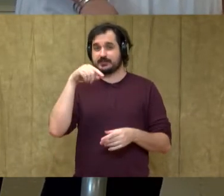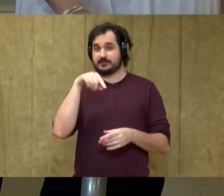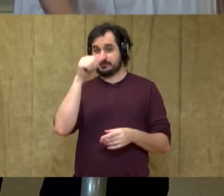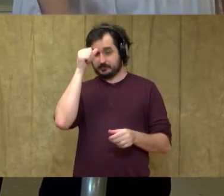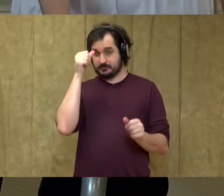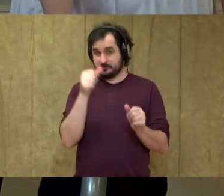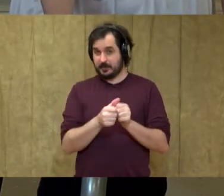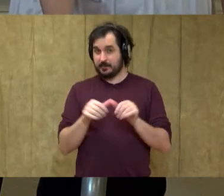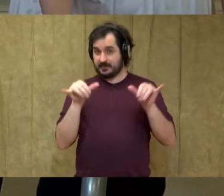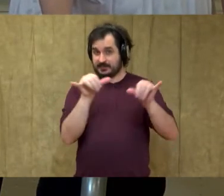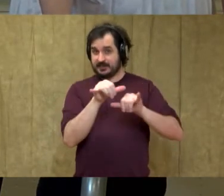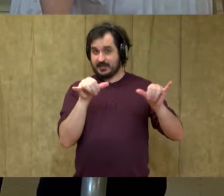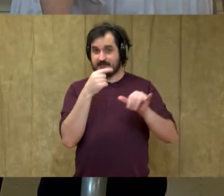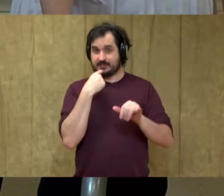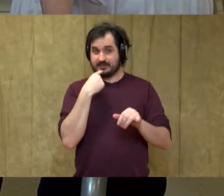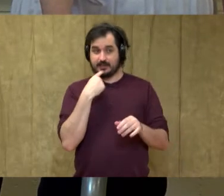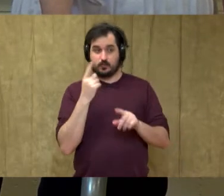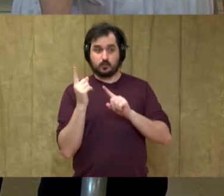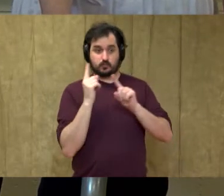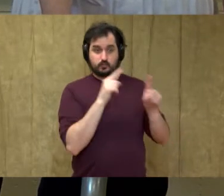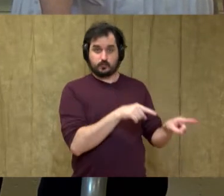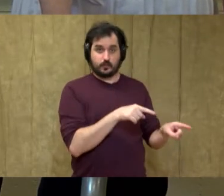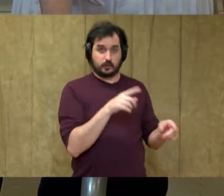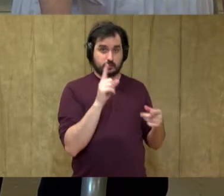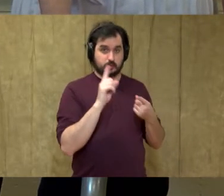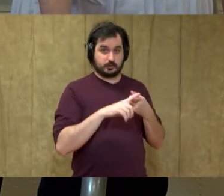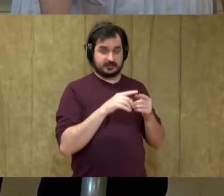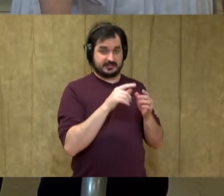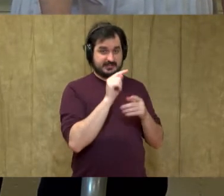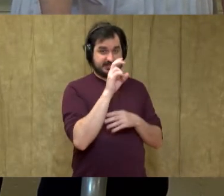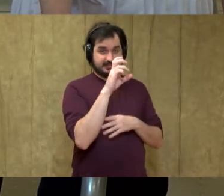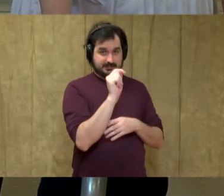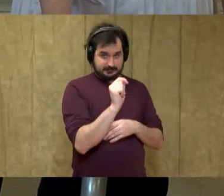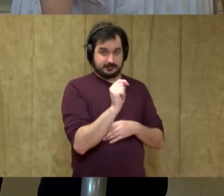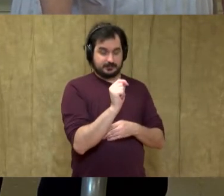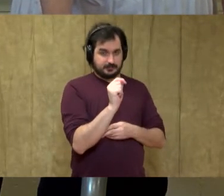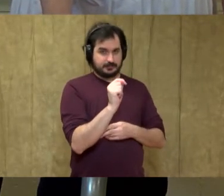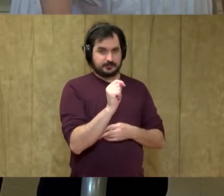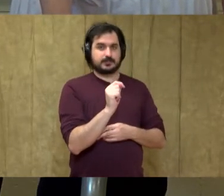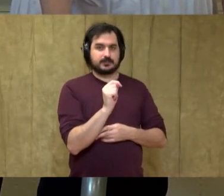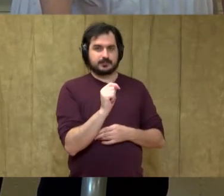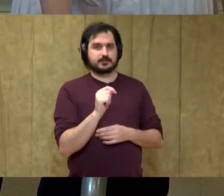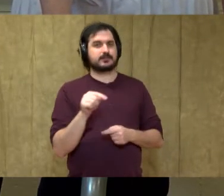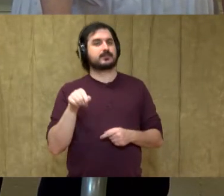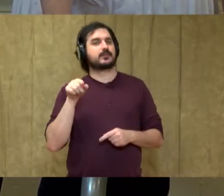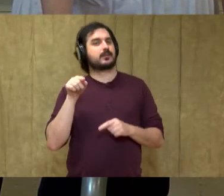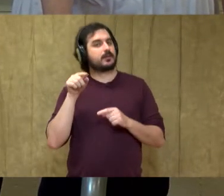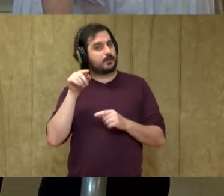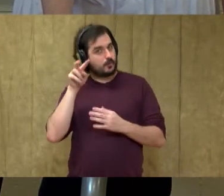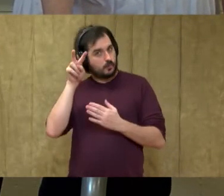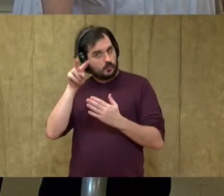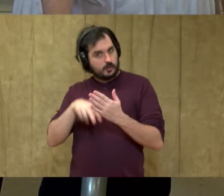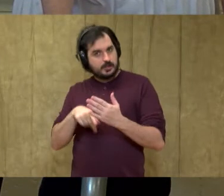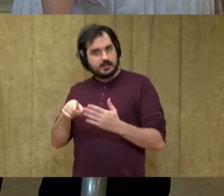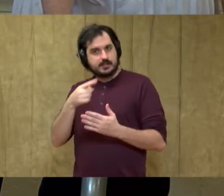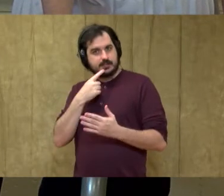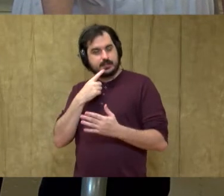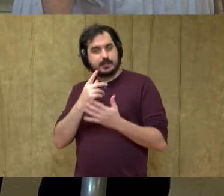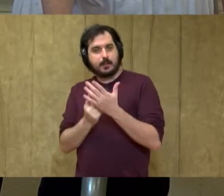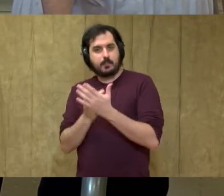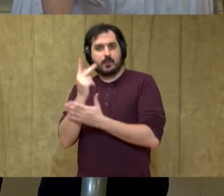in the 5th sentence, it says, the plants grew well in a cool, moist